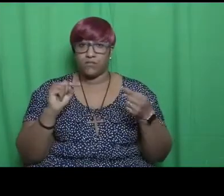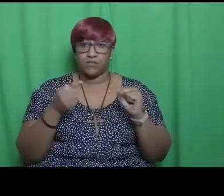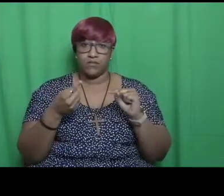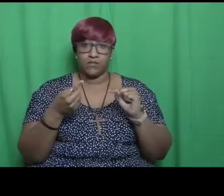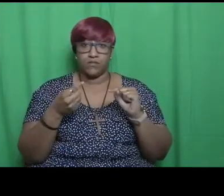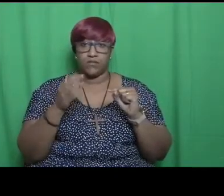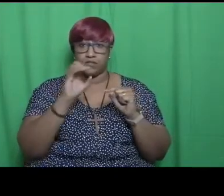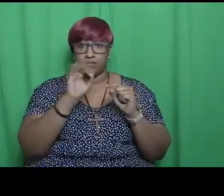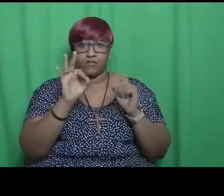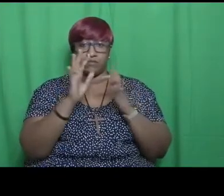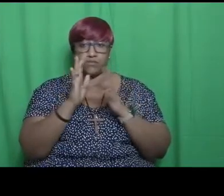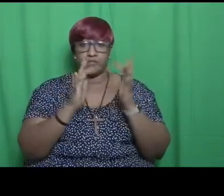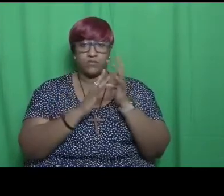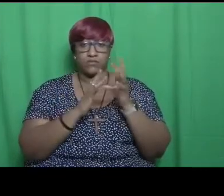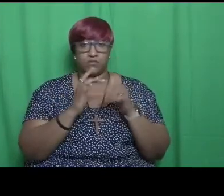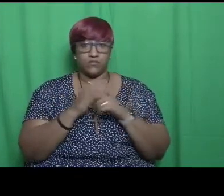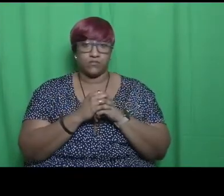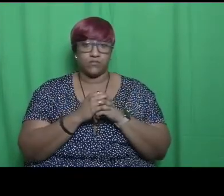wounds.